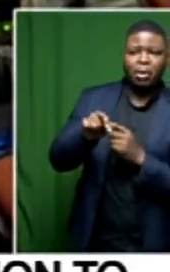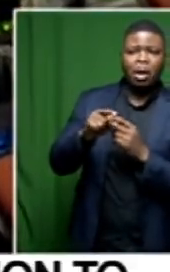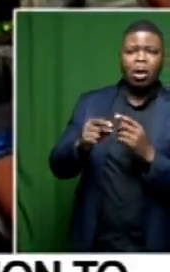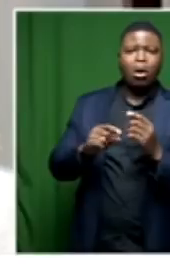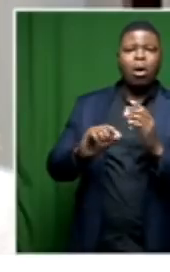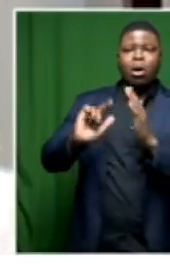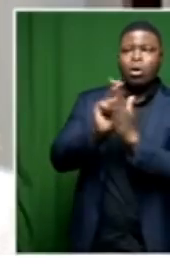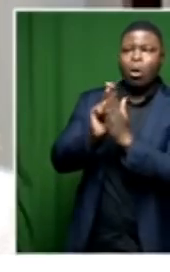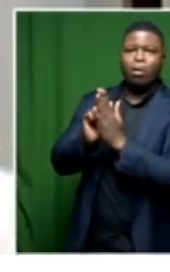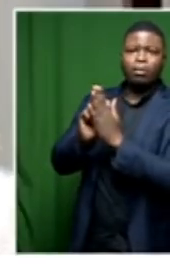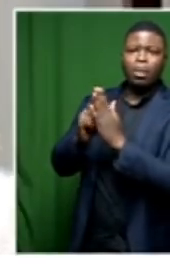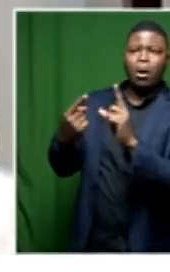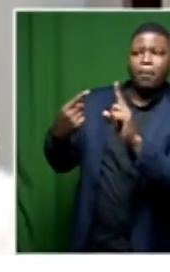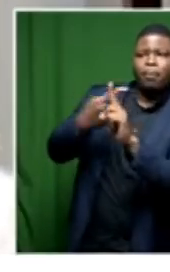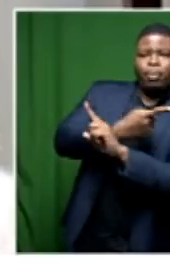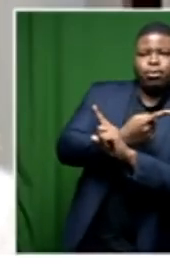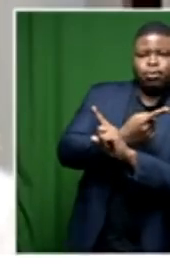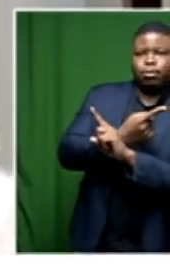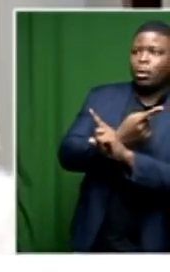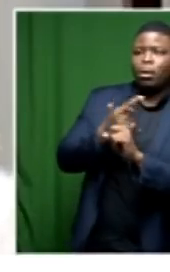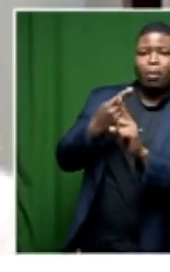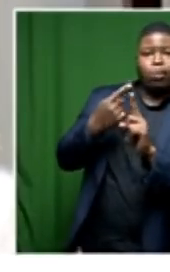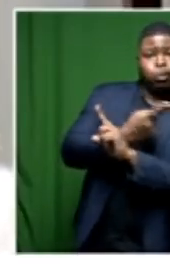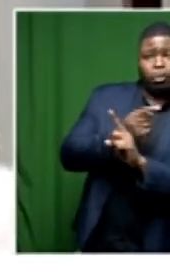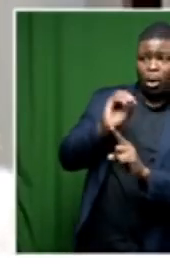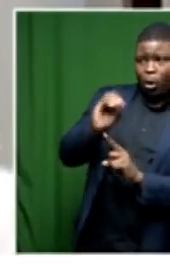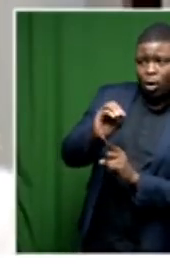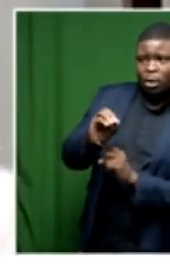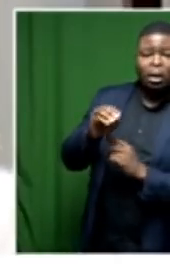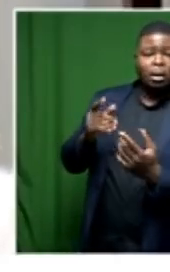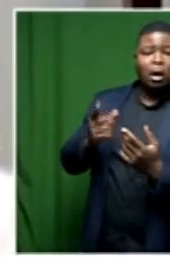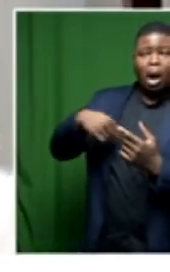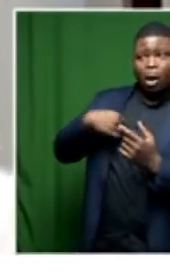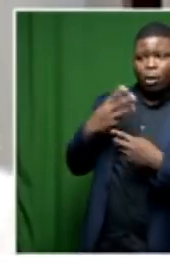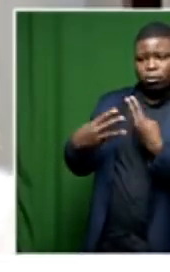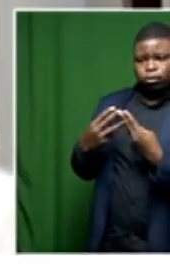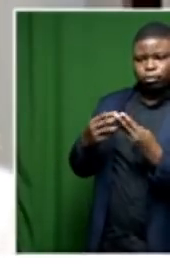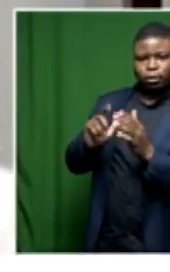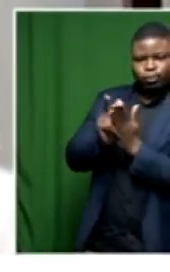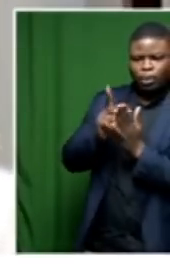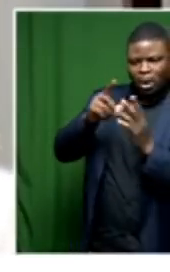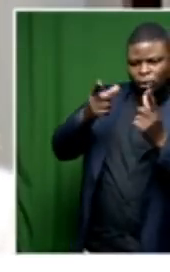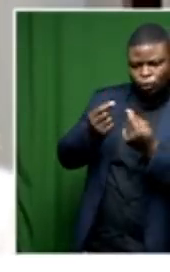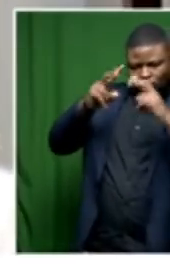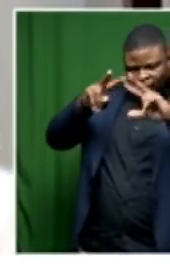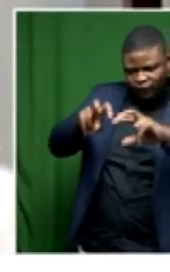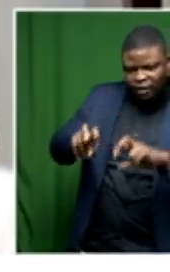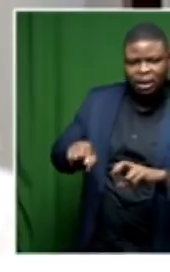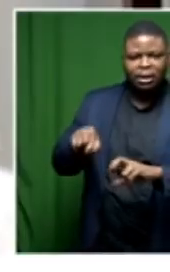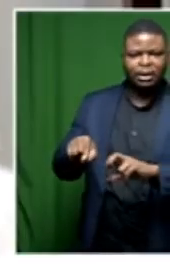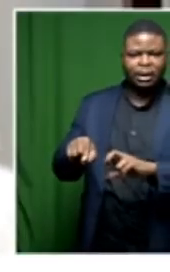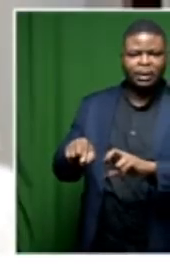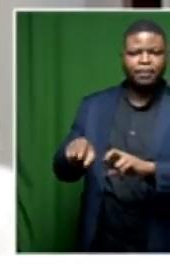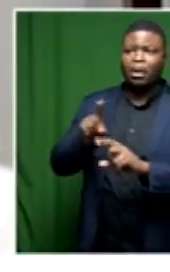enforcement agencies responsible for criminal investigations continue to do their work in relation to this matter, and we will not hinder